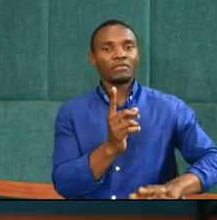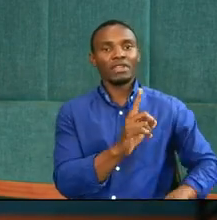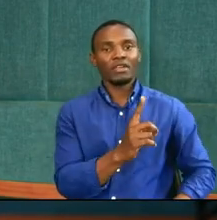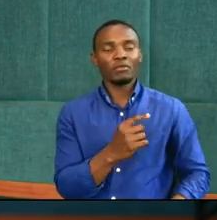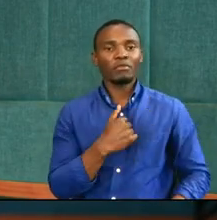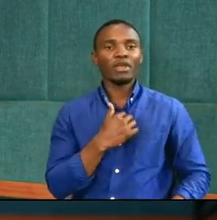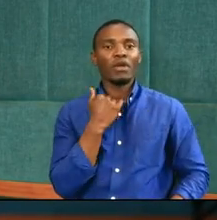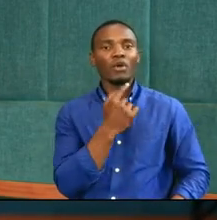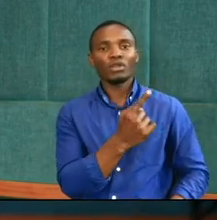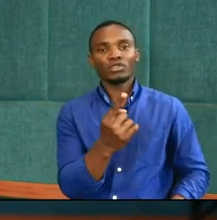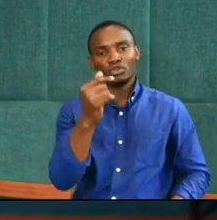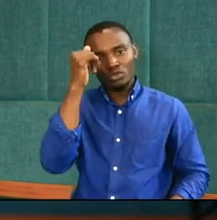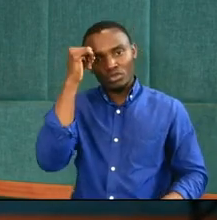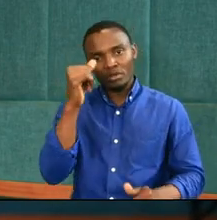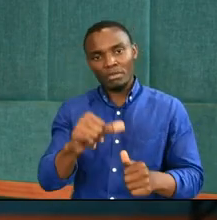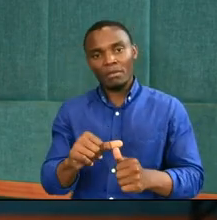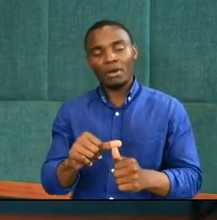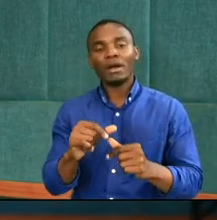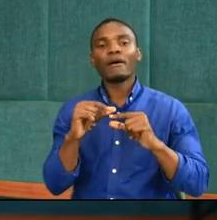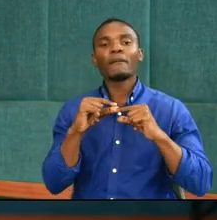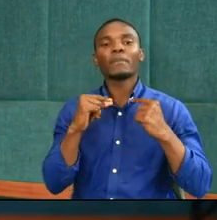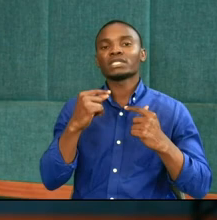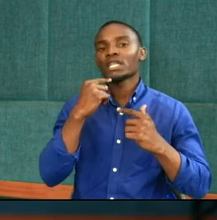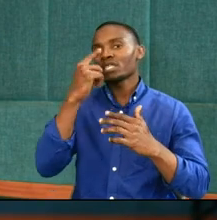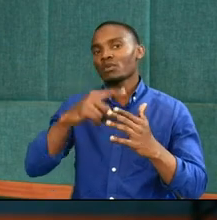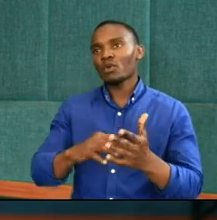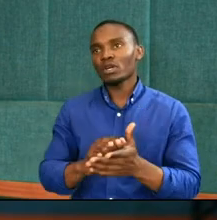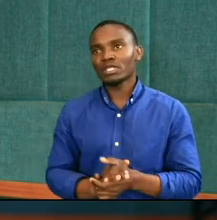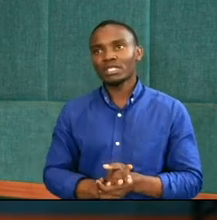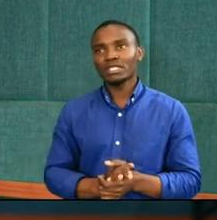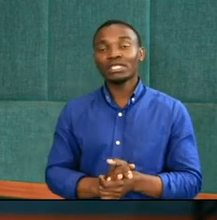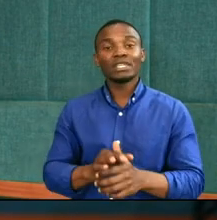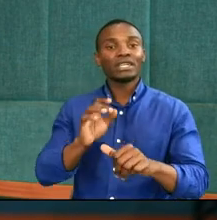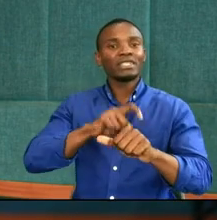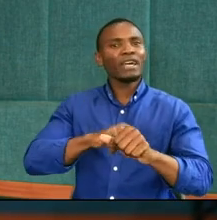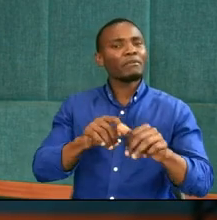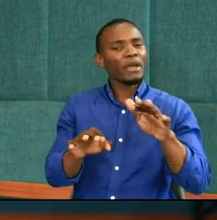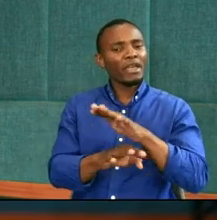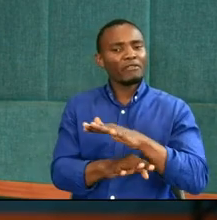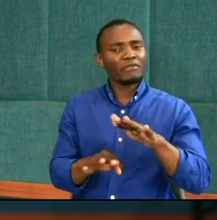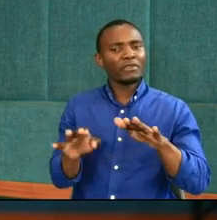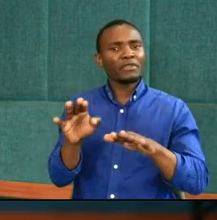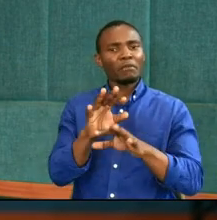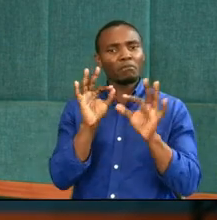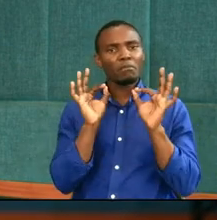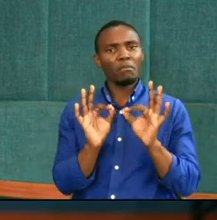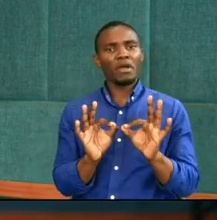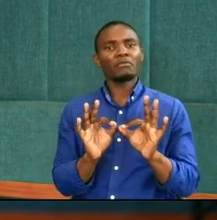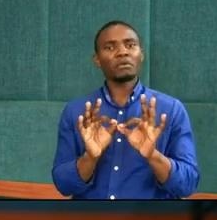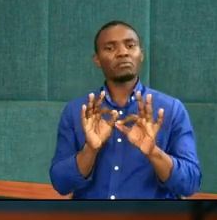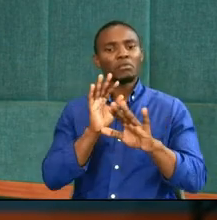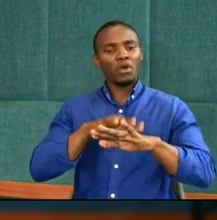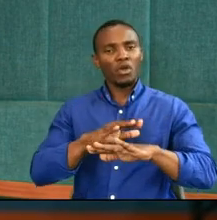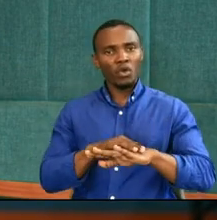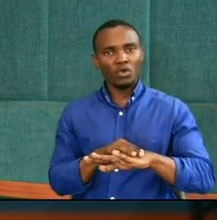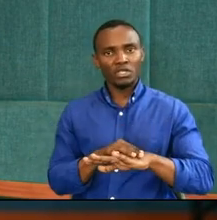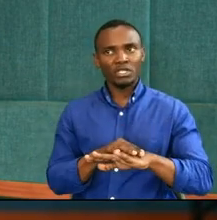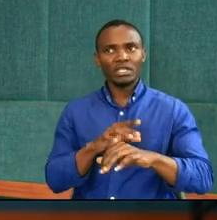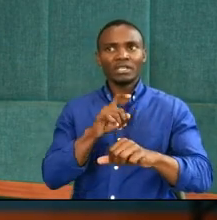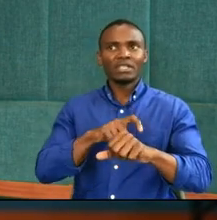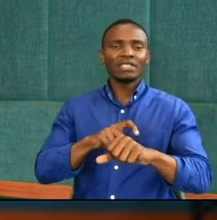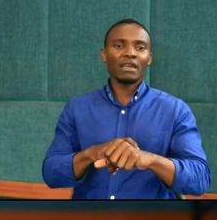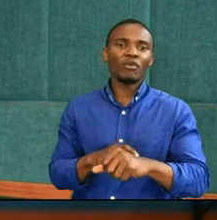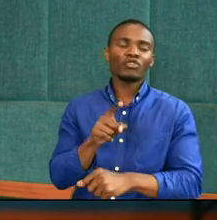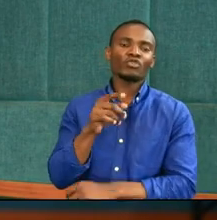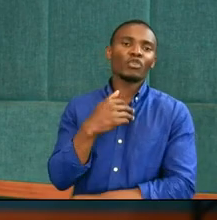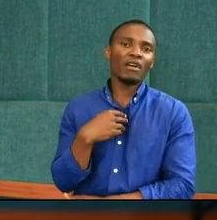I want you to remember this preacher telling you, it is when all is well. It is when money